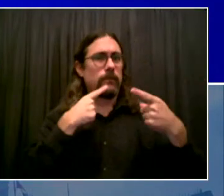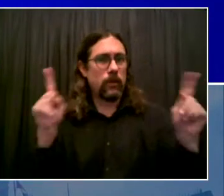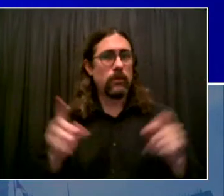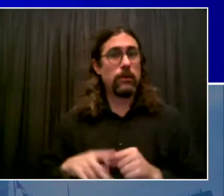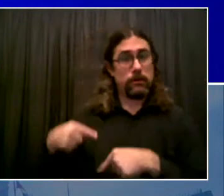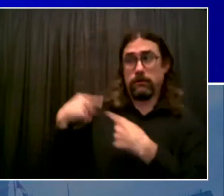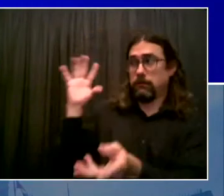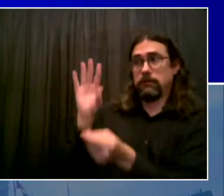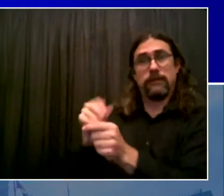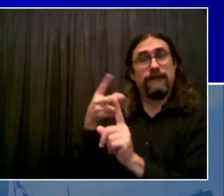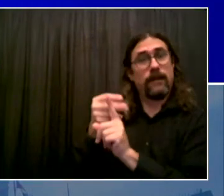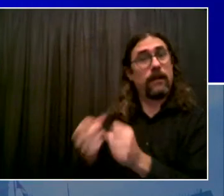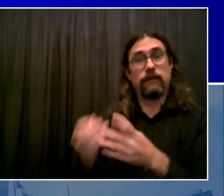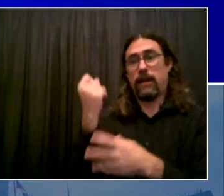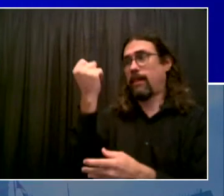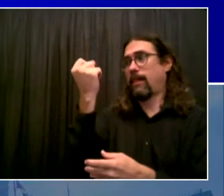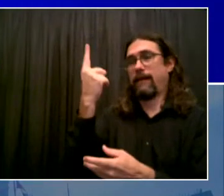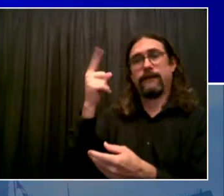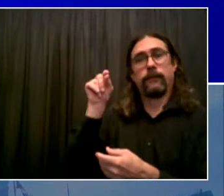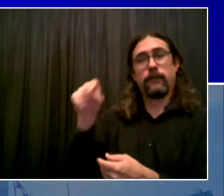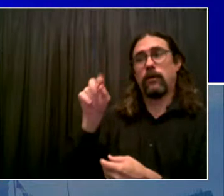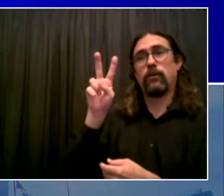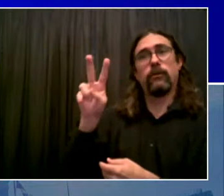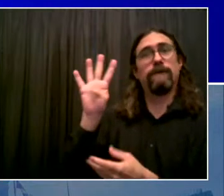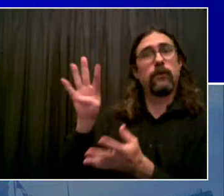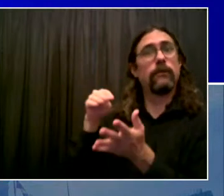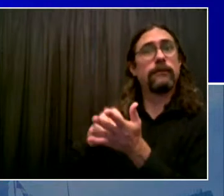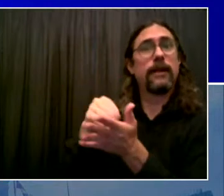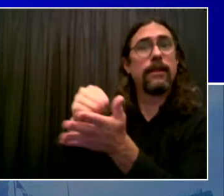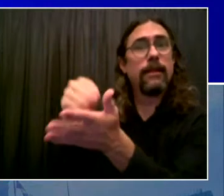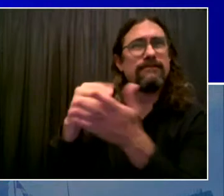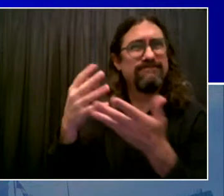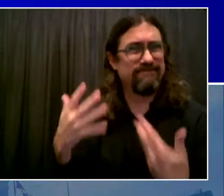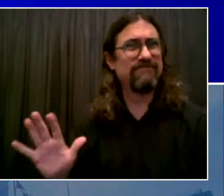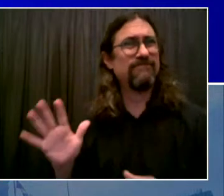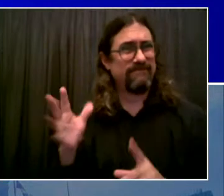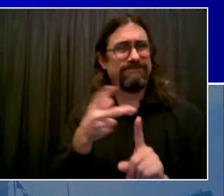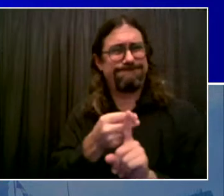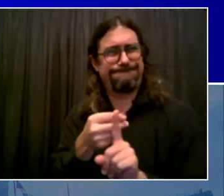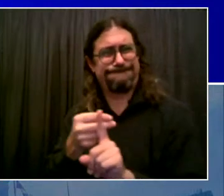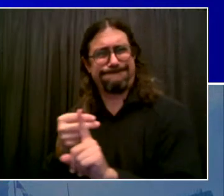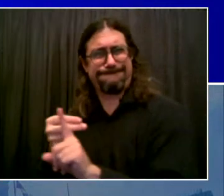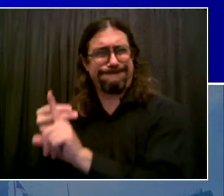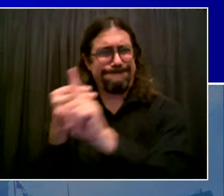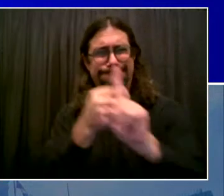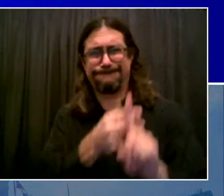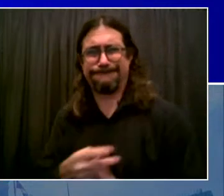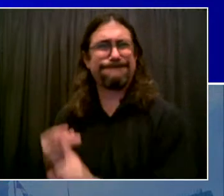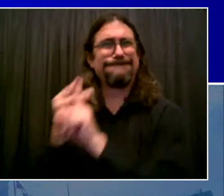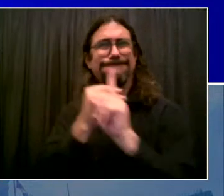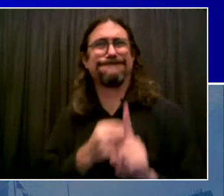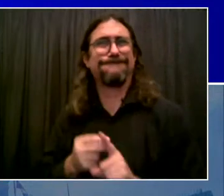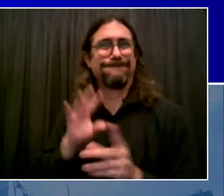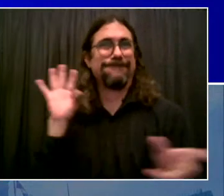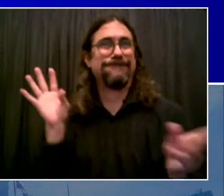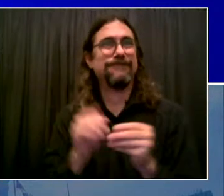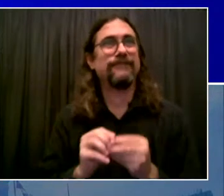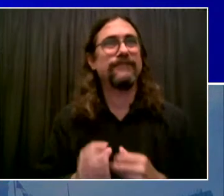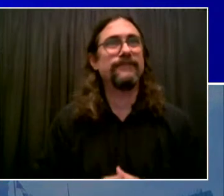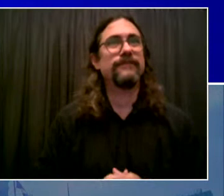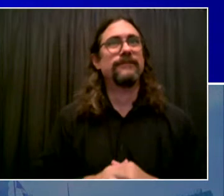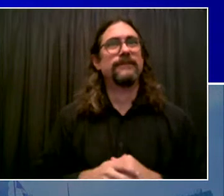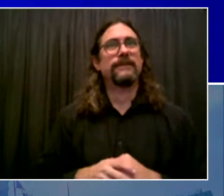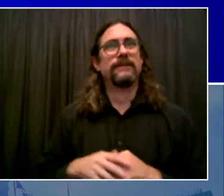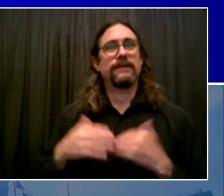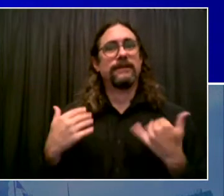11,243,542 doses in New York City have been administered. The big picture reality, amazing. We're